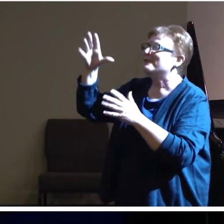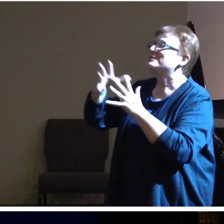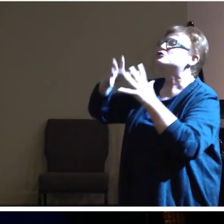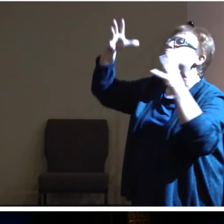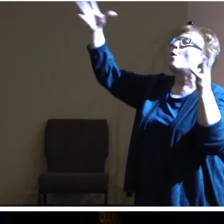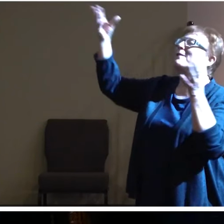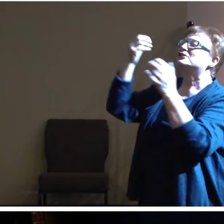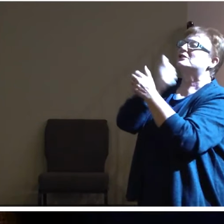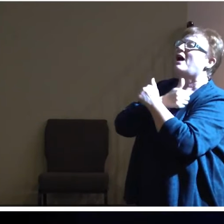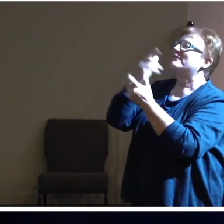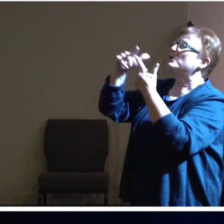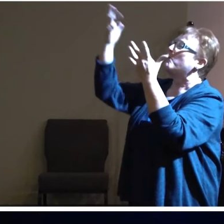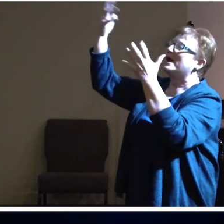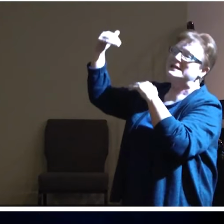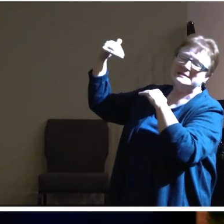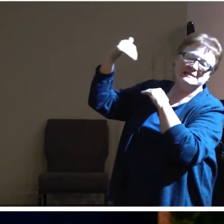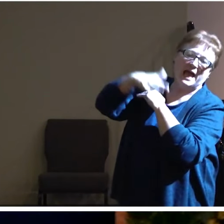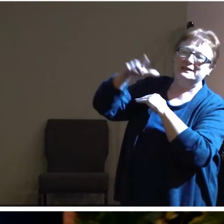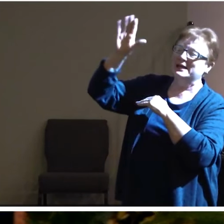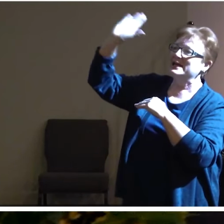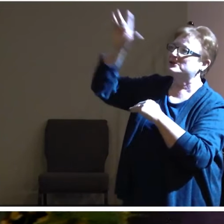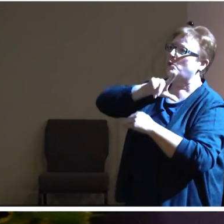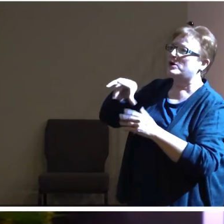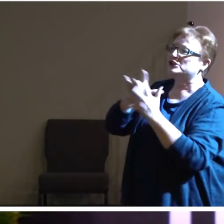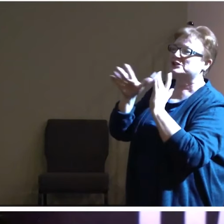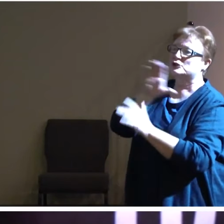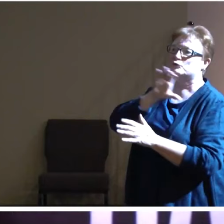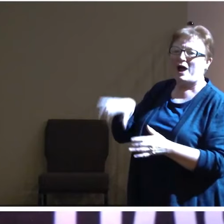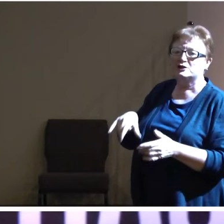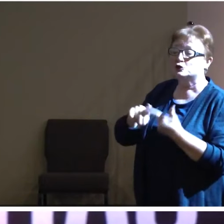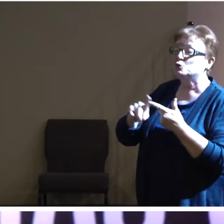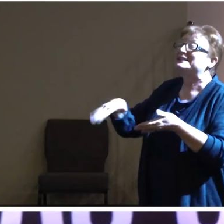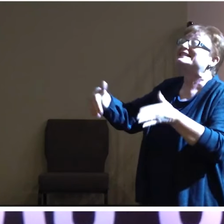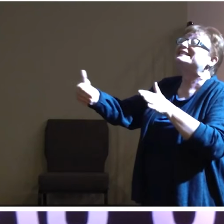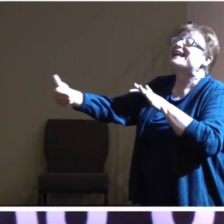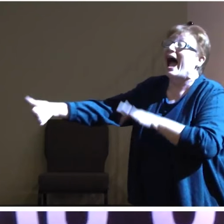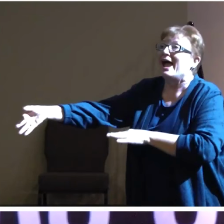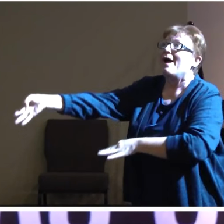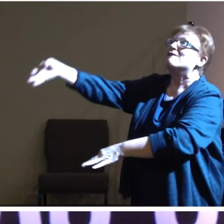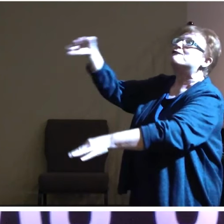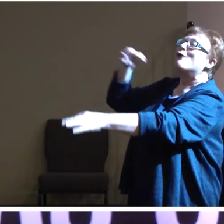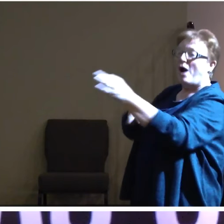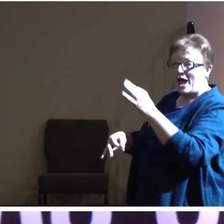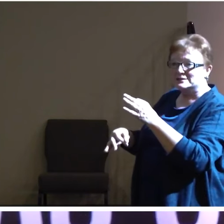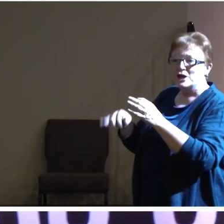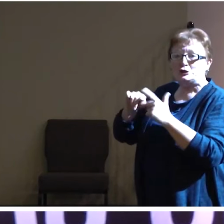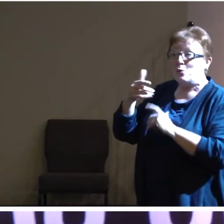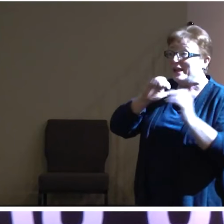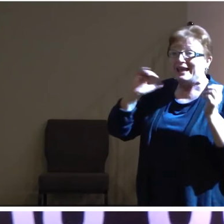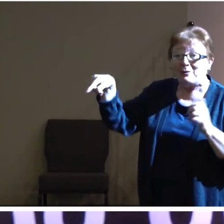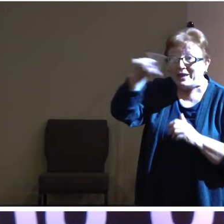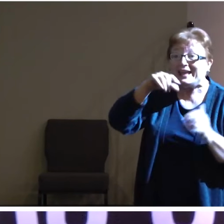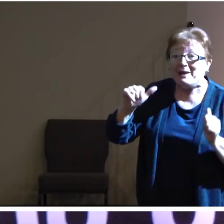Christ to die for us so that we might be reconciled to God.